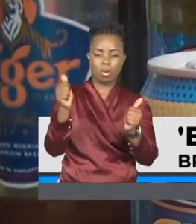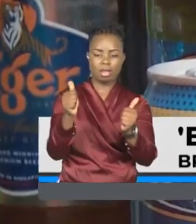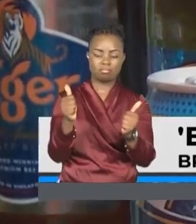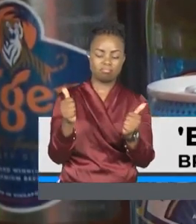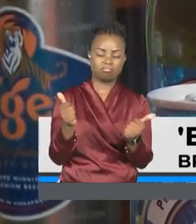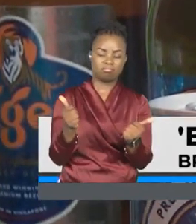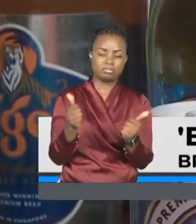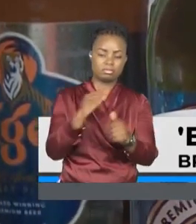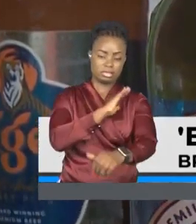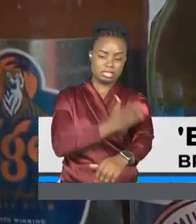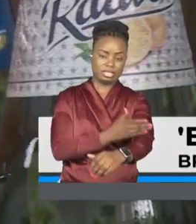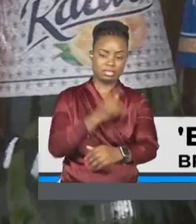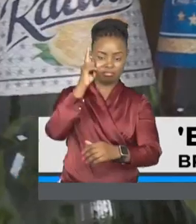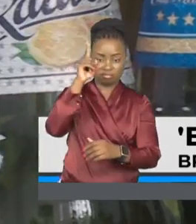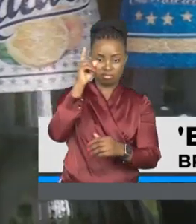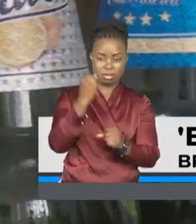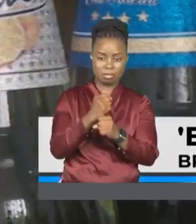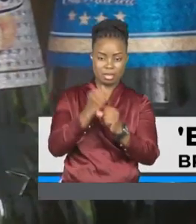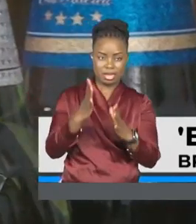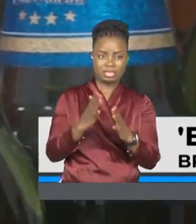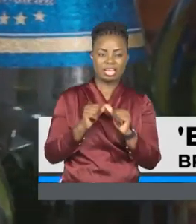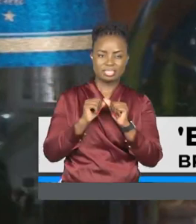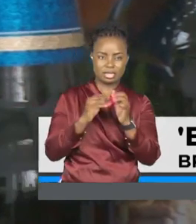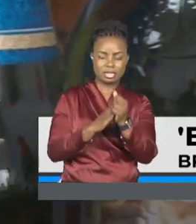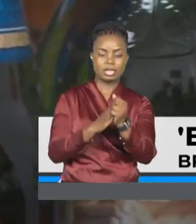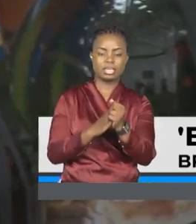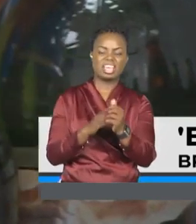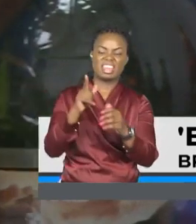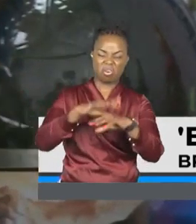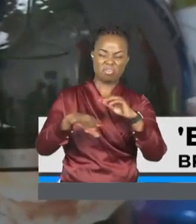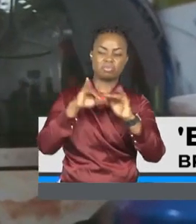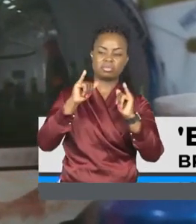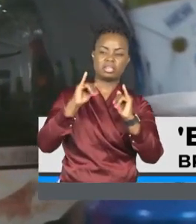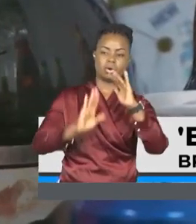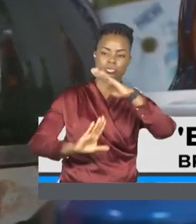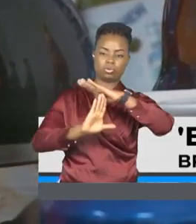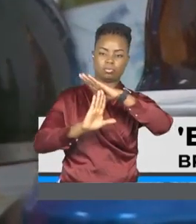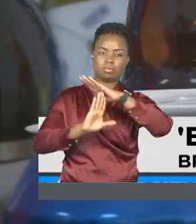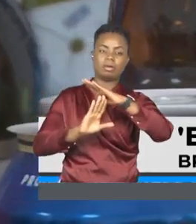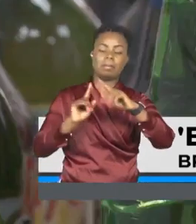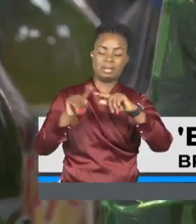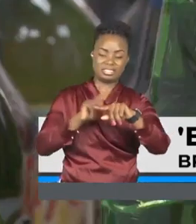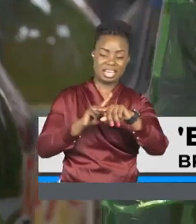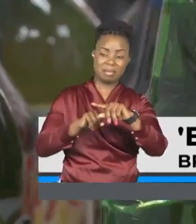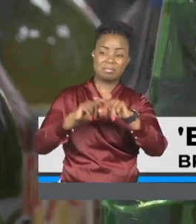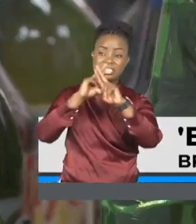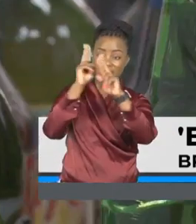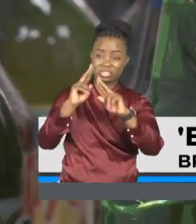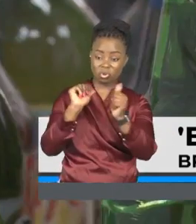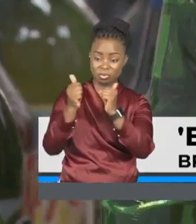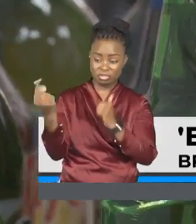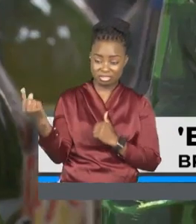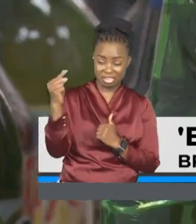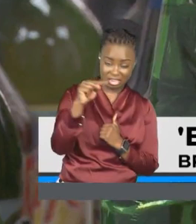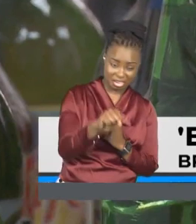are still the industry leaders. They are confident they can stay on top and view the arrival of international competition as a positive testament to the